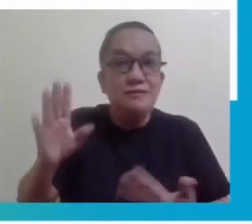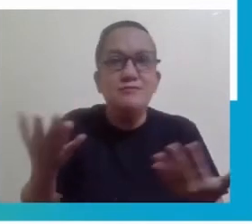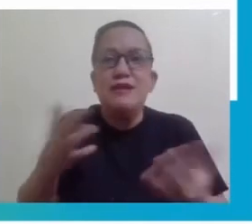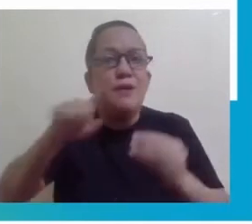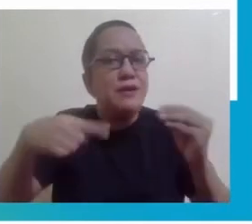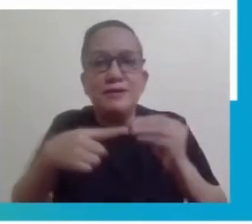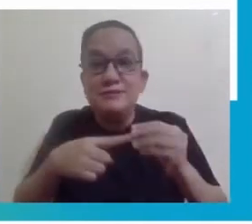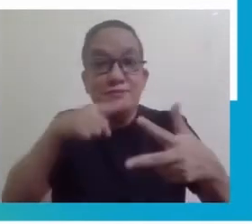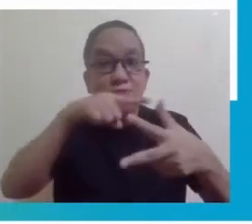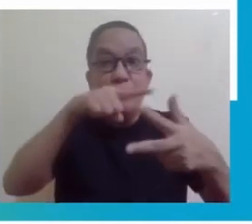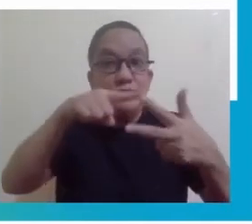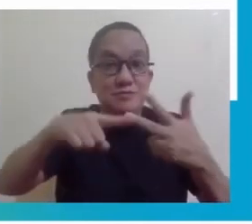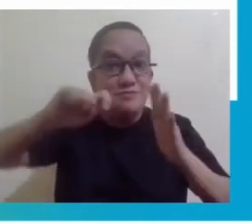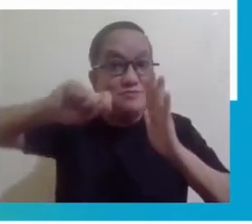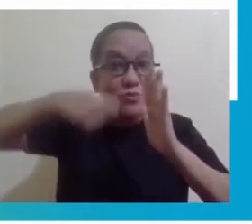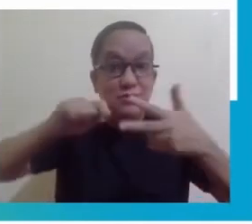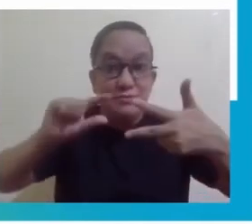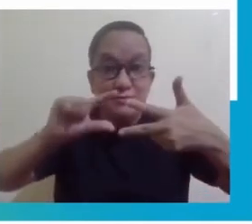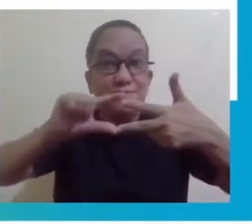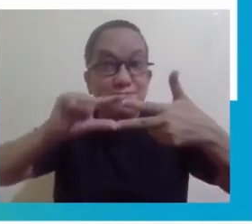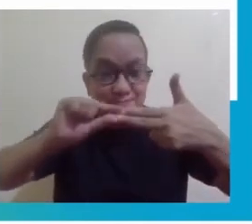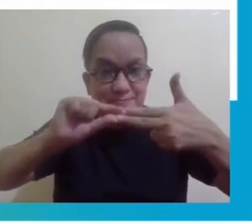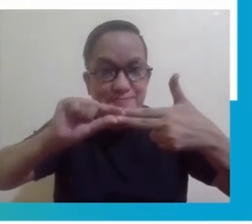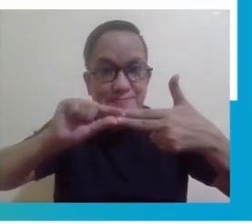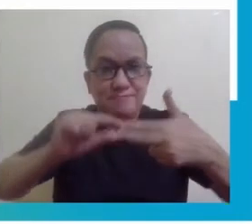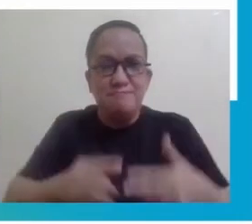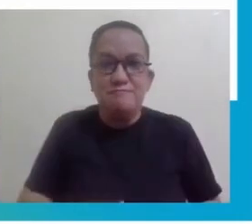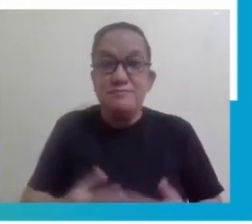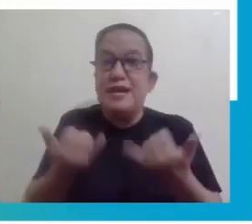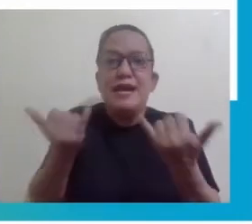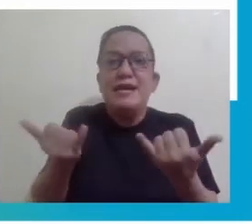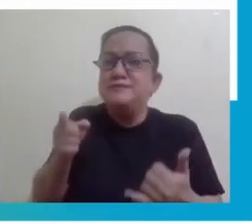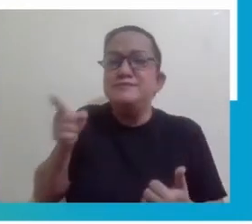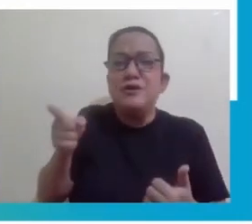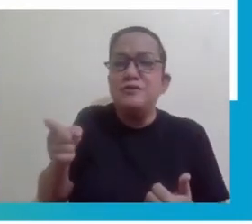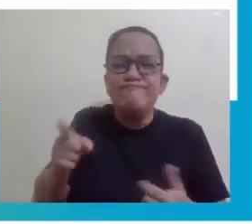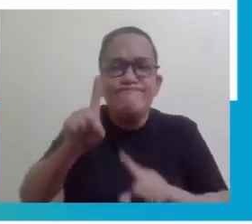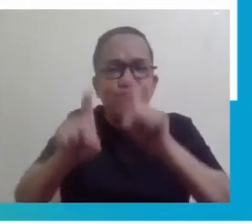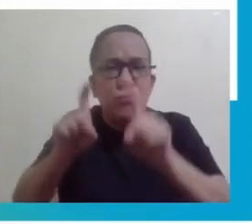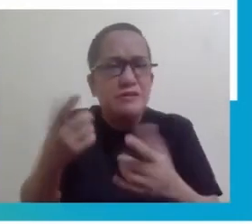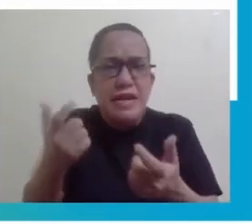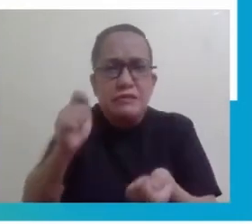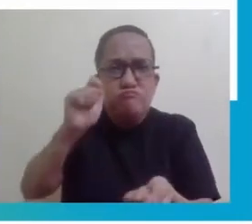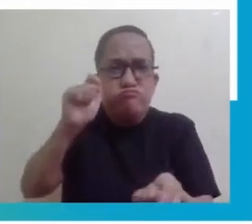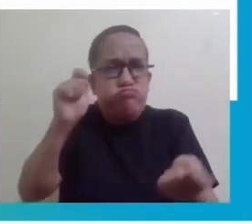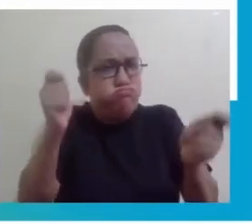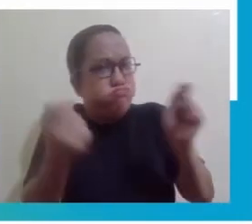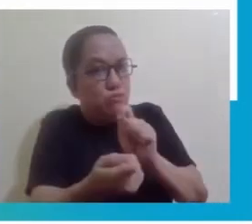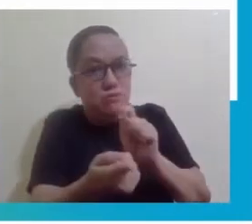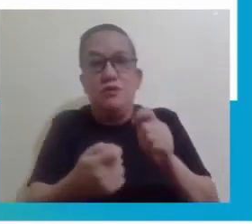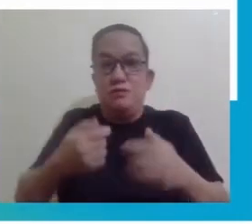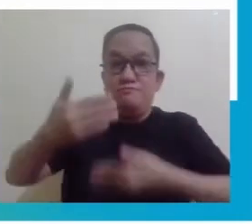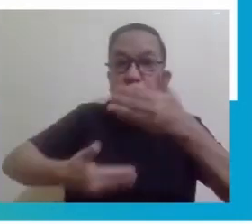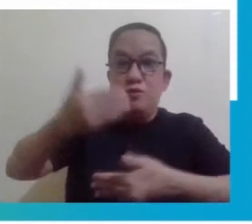testing and using, where appropriate, adaptive mechanisms such as online tools,